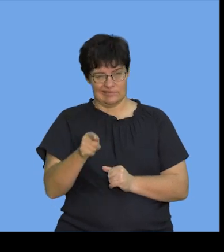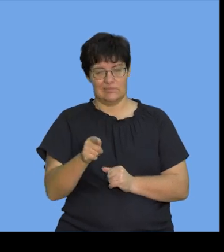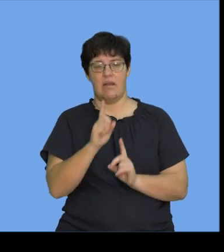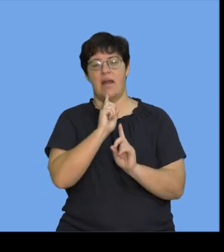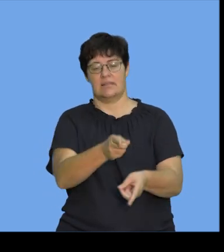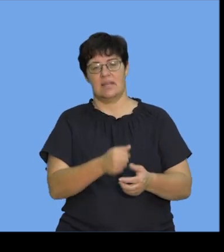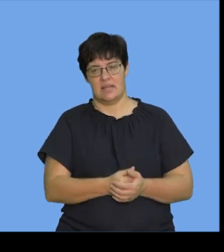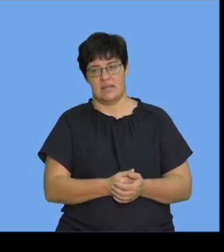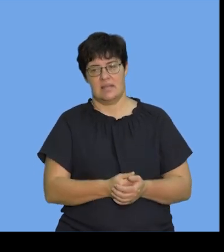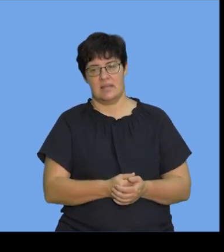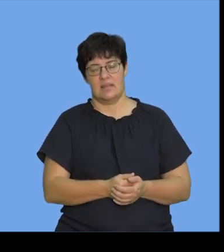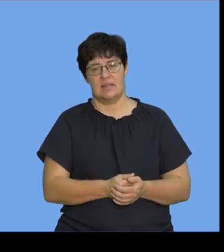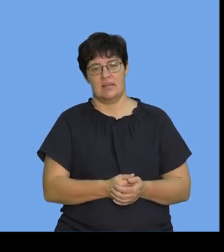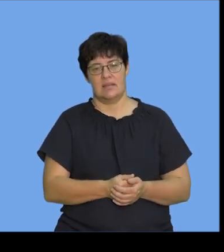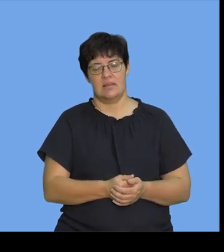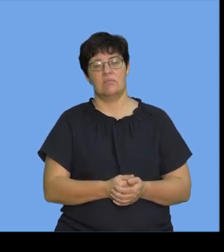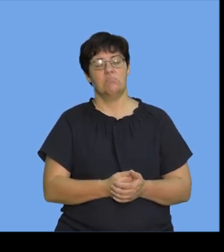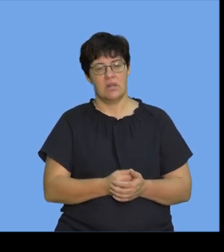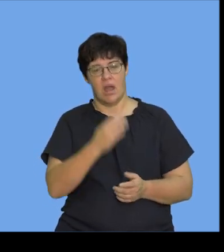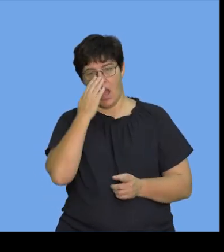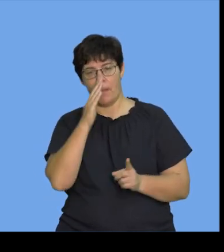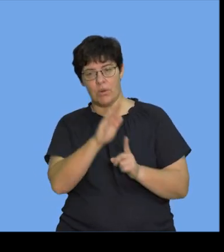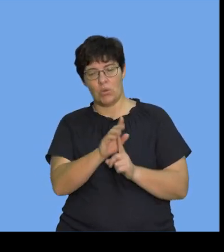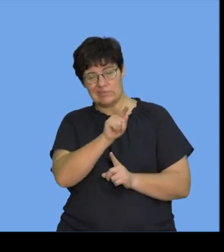answer. So you can see that it is approaching a